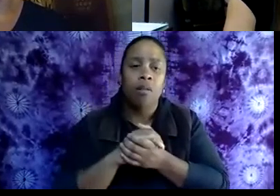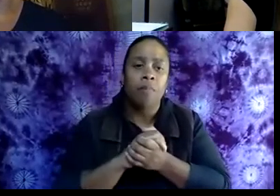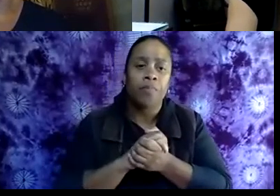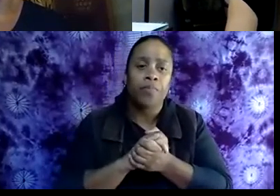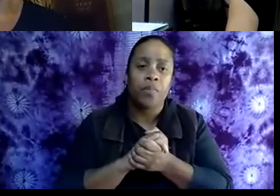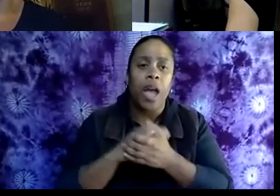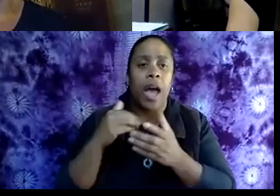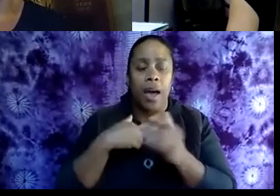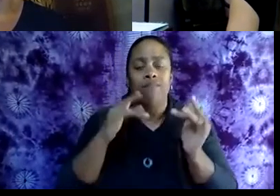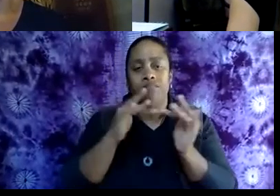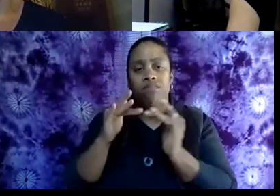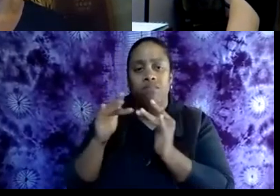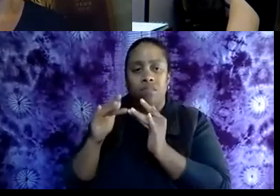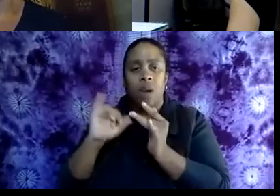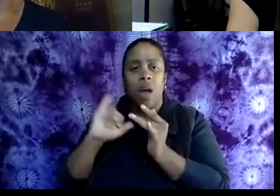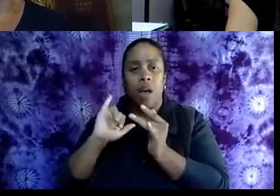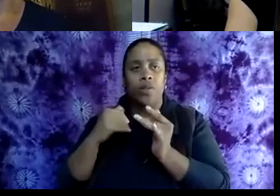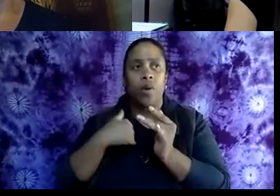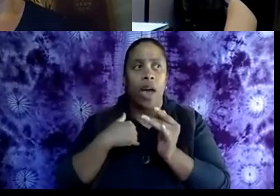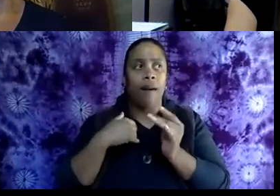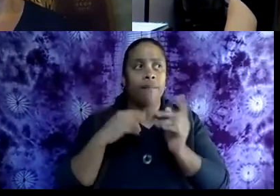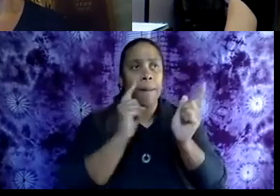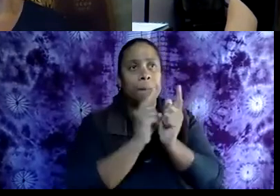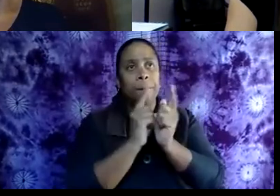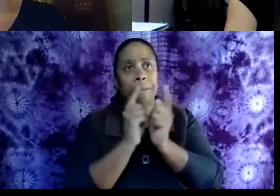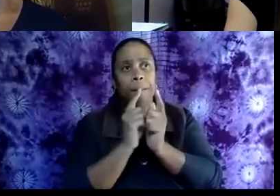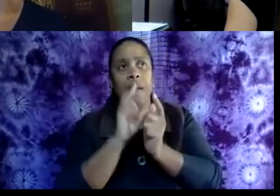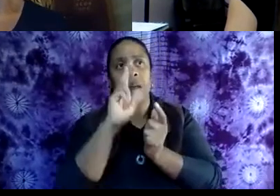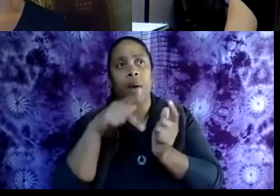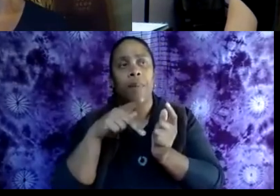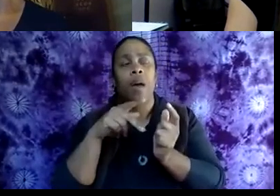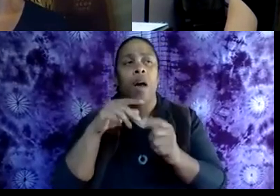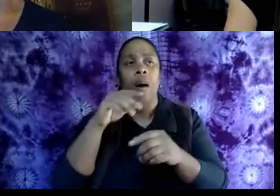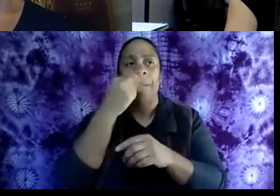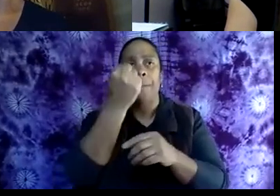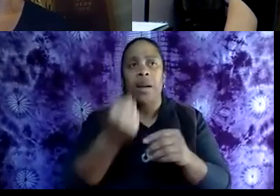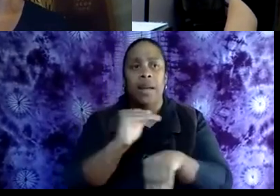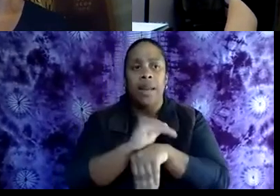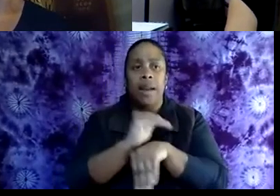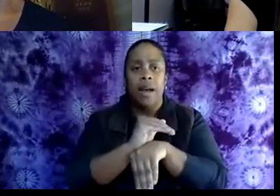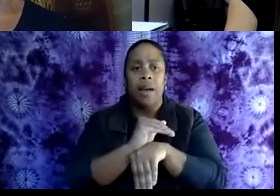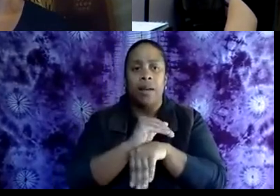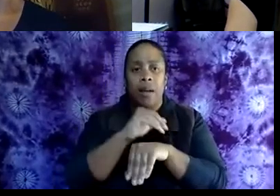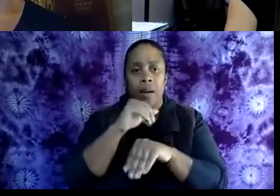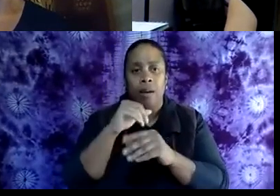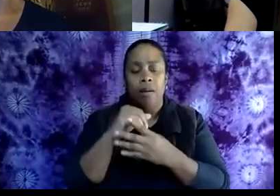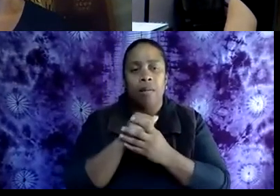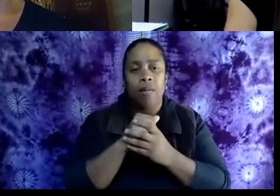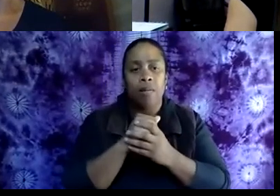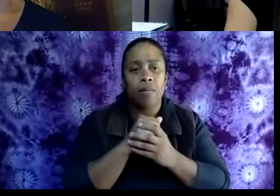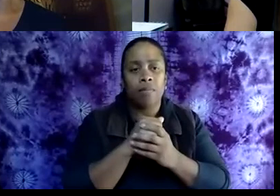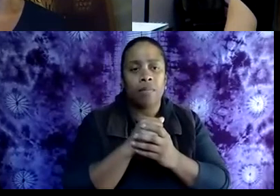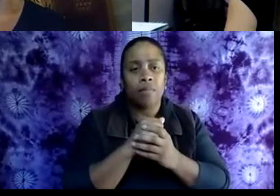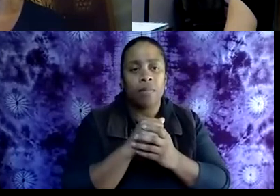audreyleemetaphysics.com. I also hold a lot of meetups on Monday nights. It's called the Metaphysical Haven at